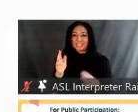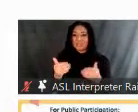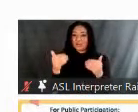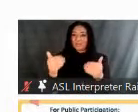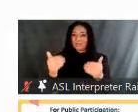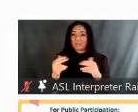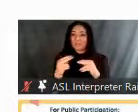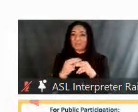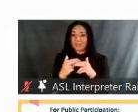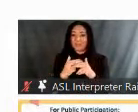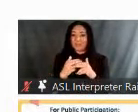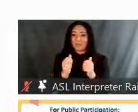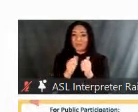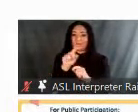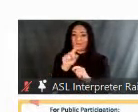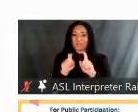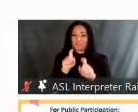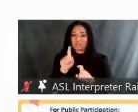the question, that would be great.